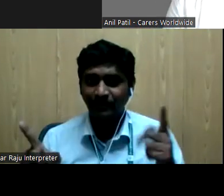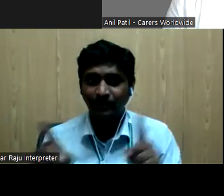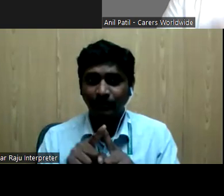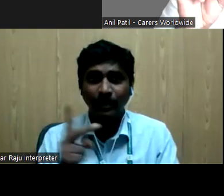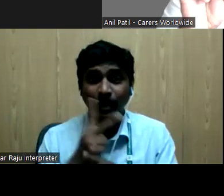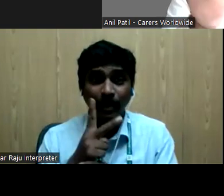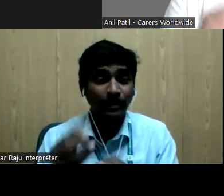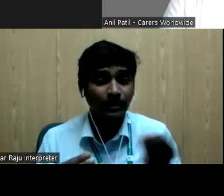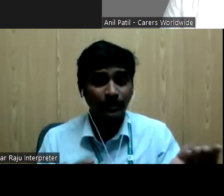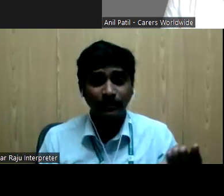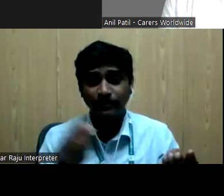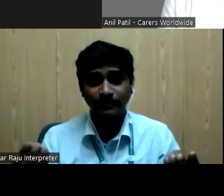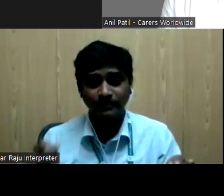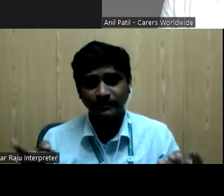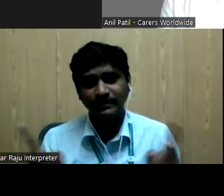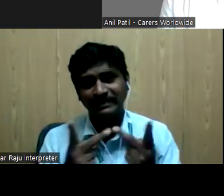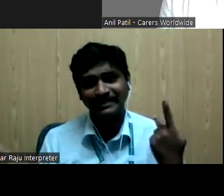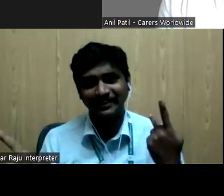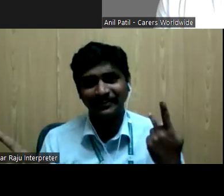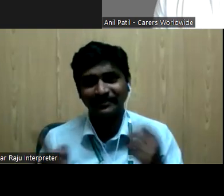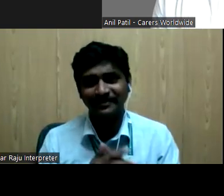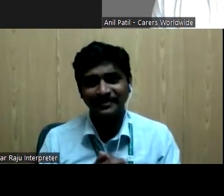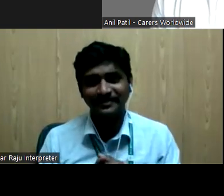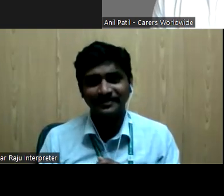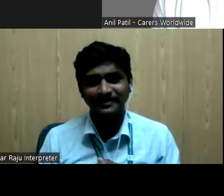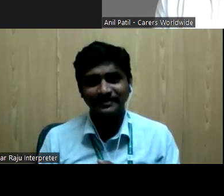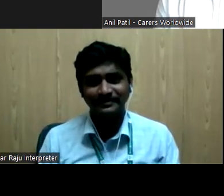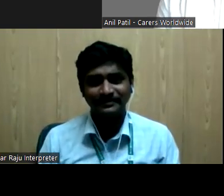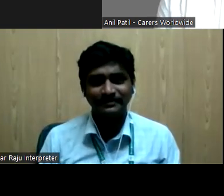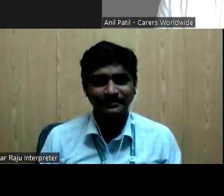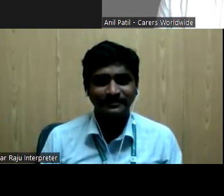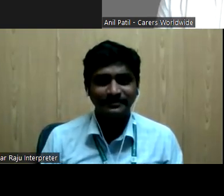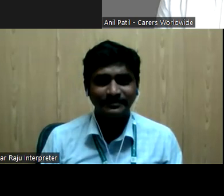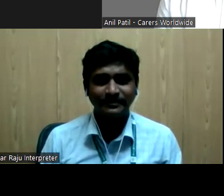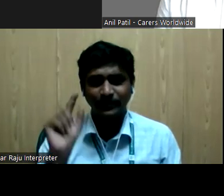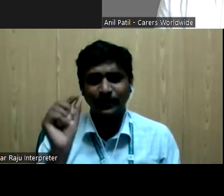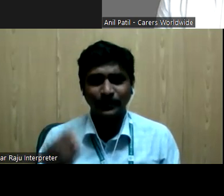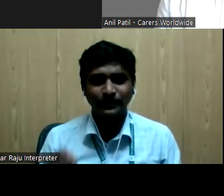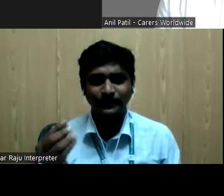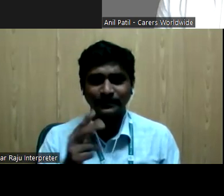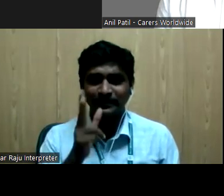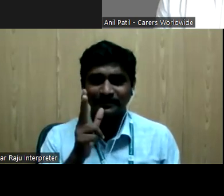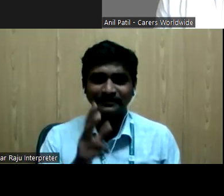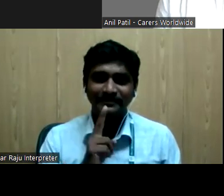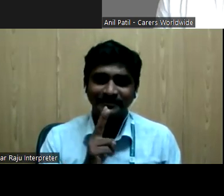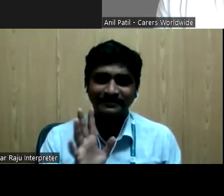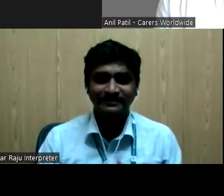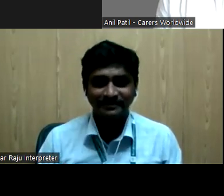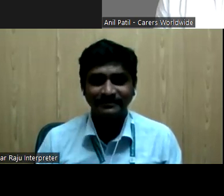take just a slightly different one, Prachi, 30 seconds, perhaps